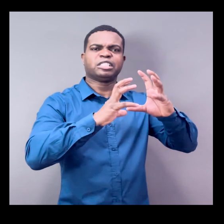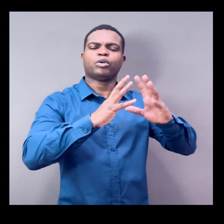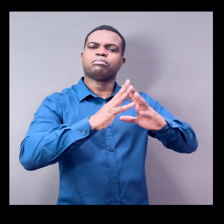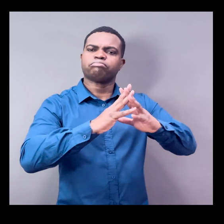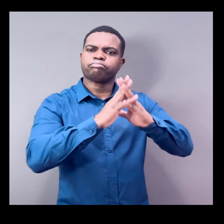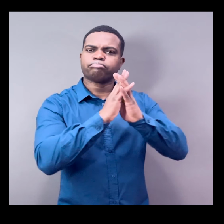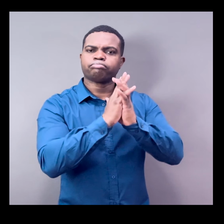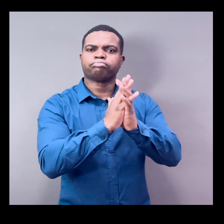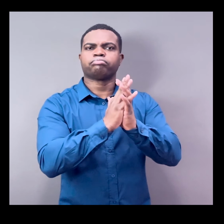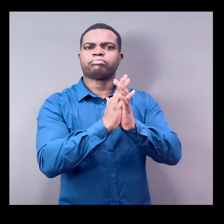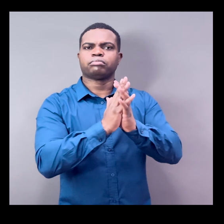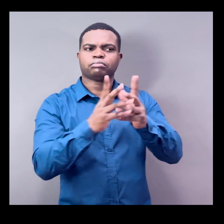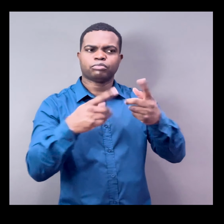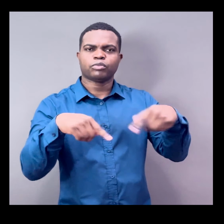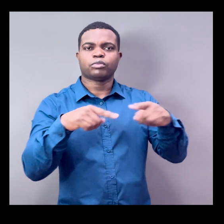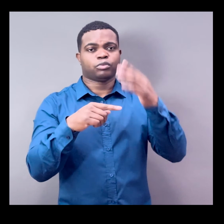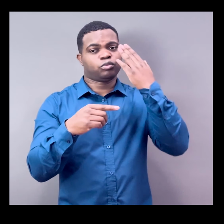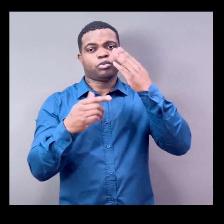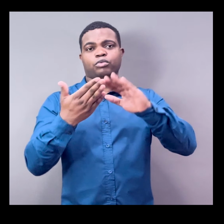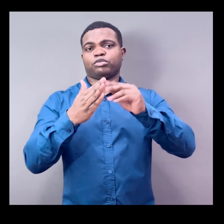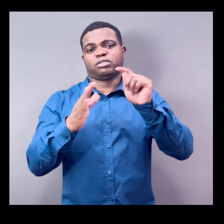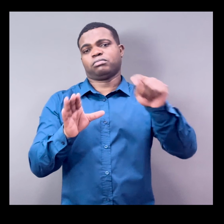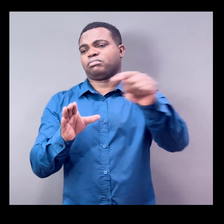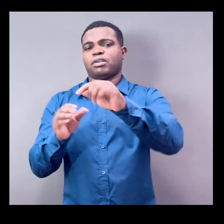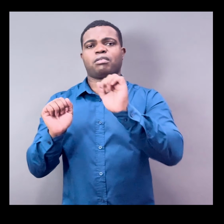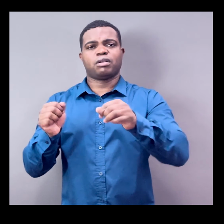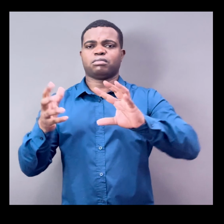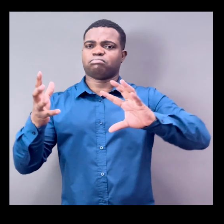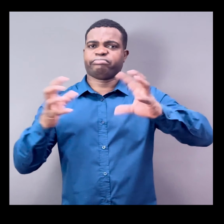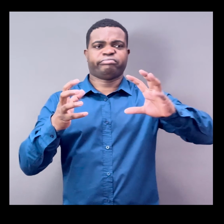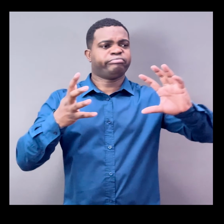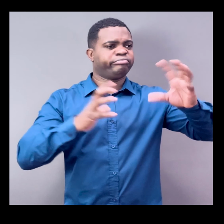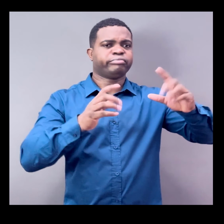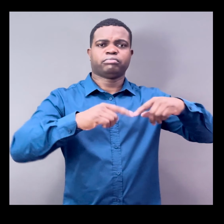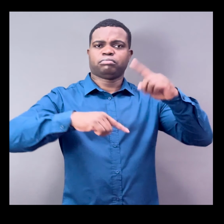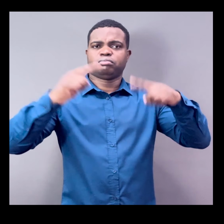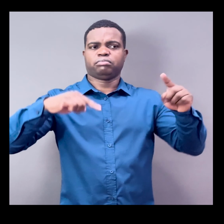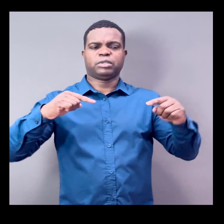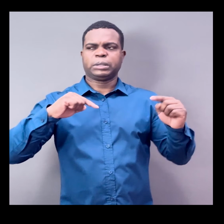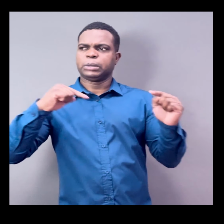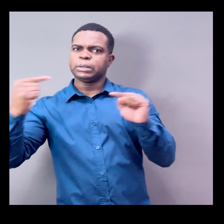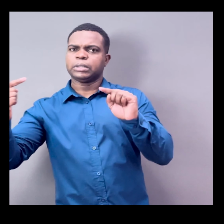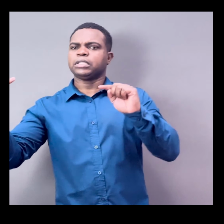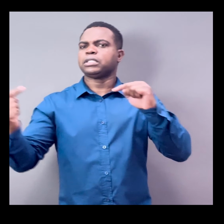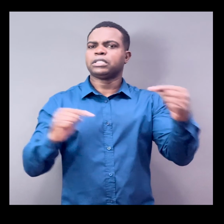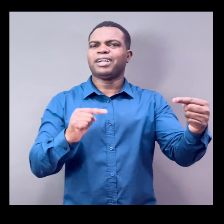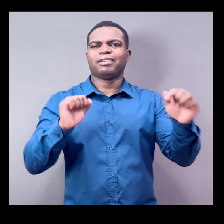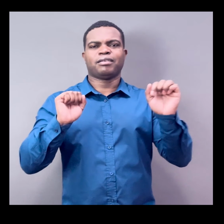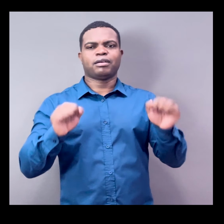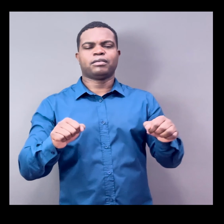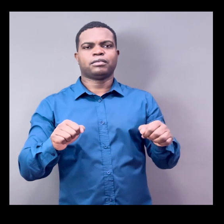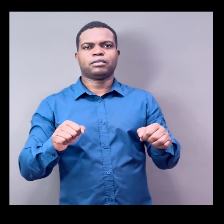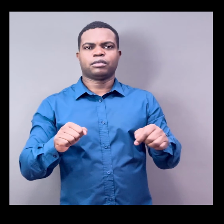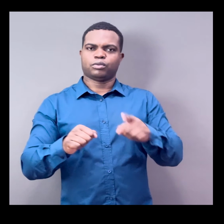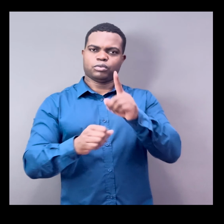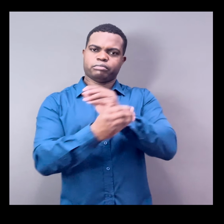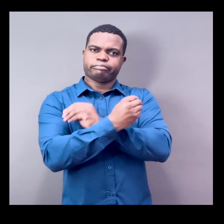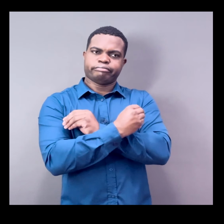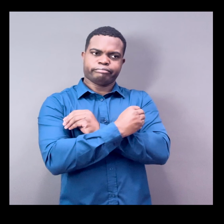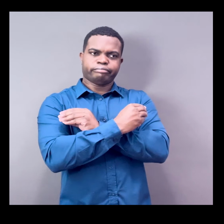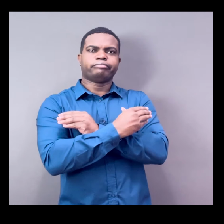is always conflict, but you as an organization or as an individual coming into that